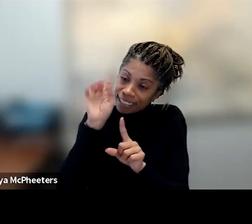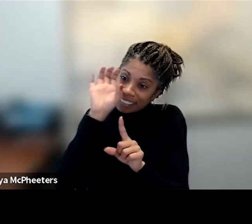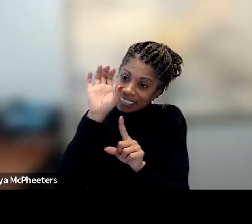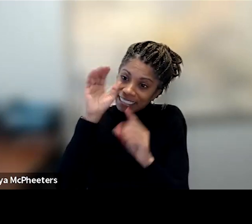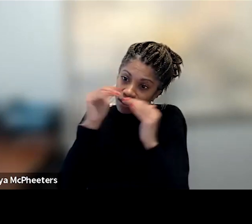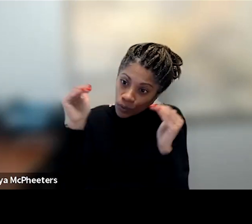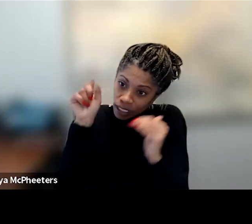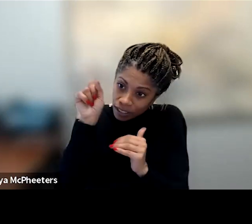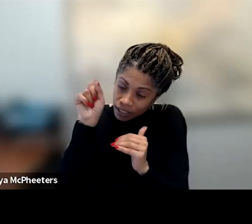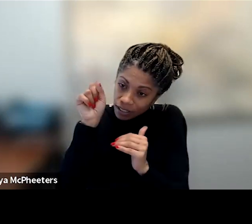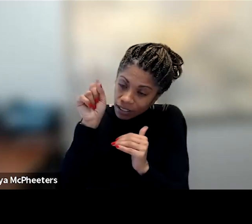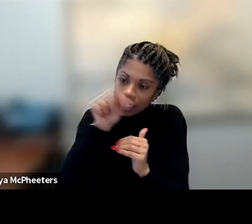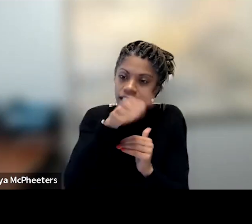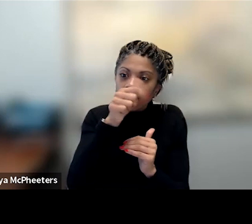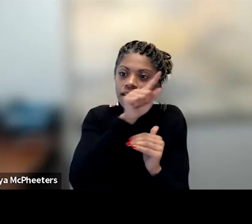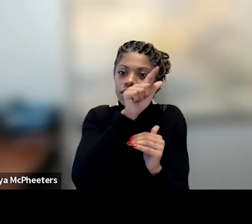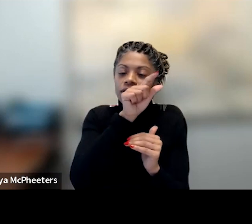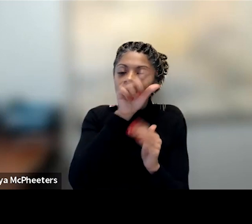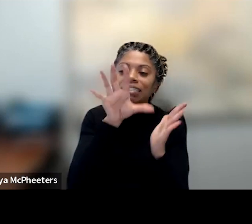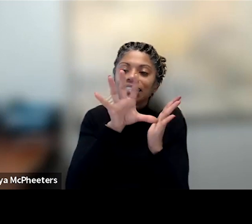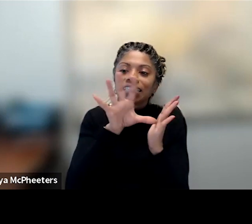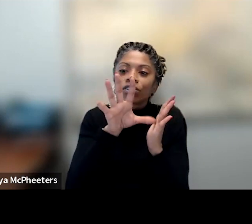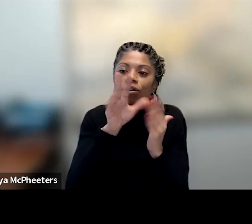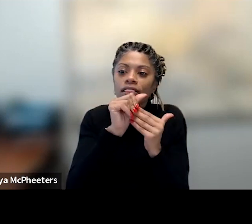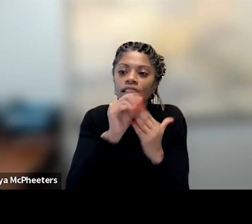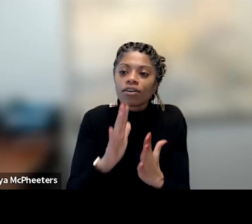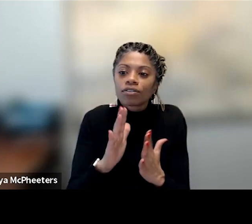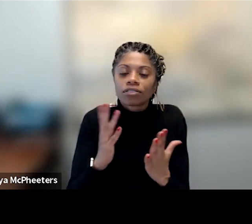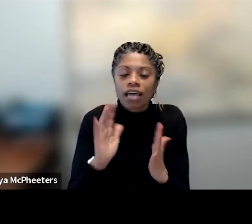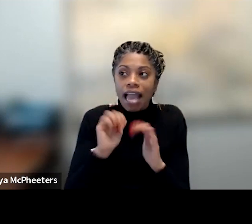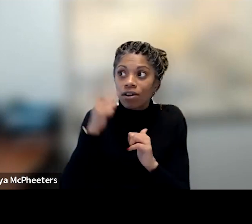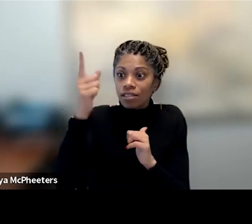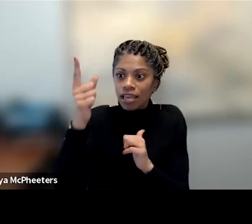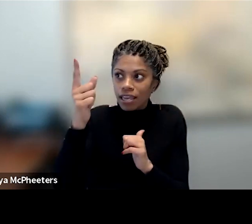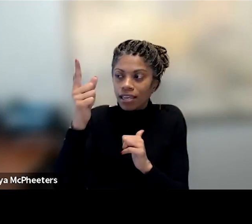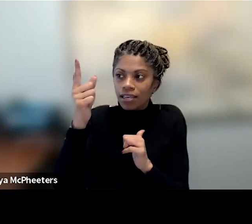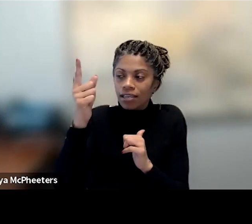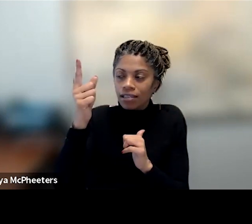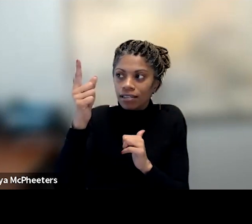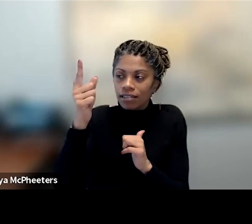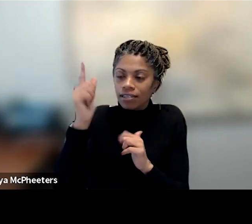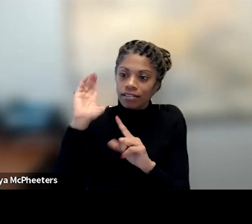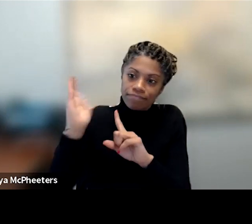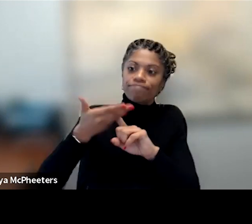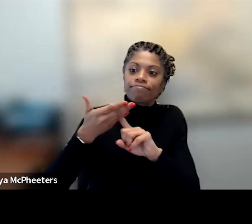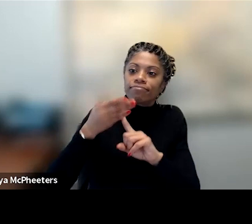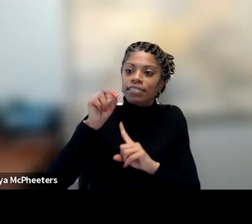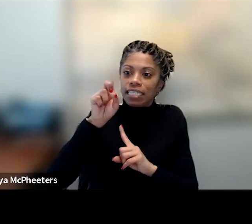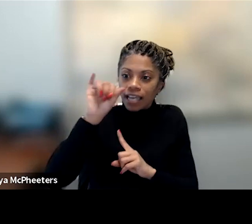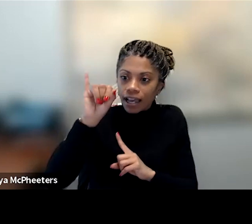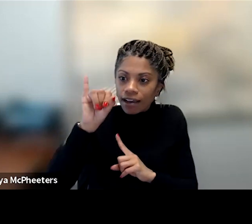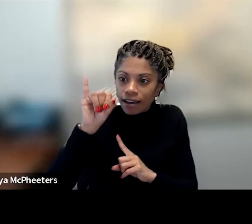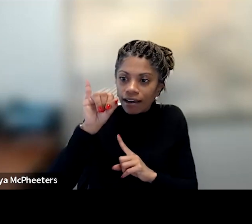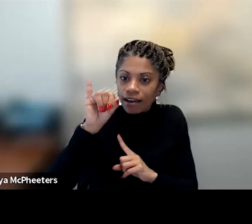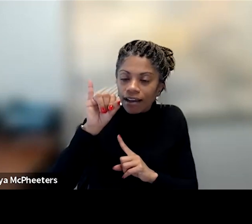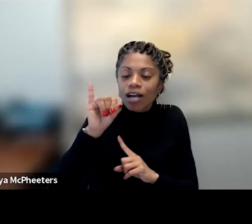side really respect the expertise that communication professionals are bringing. You all may not be experts in equity work, but you are experts in